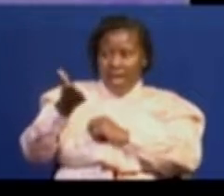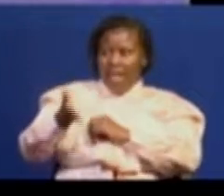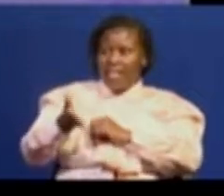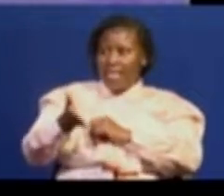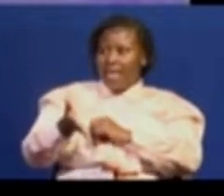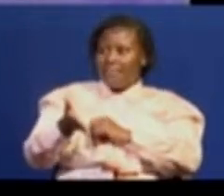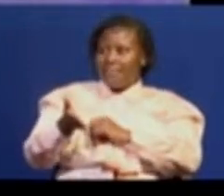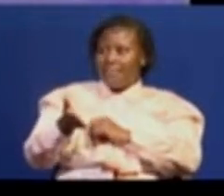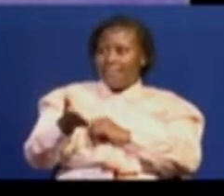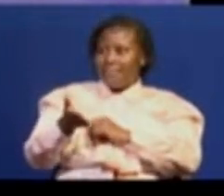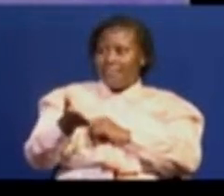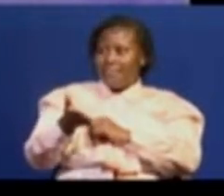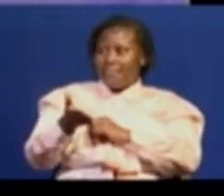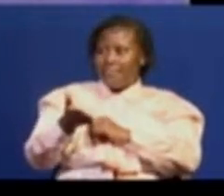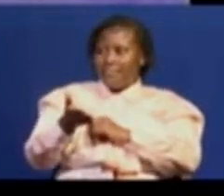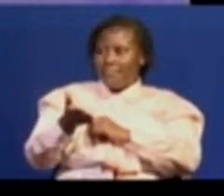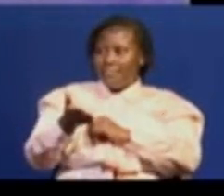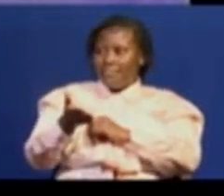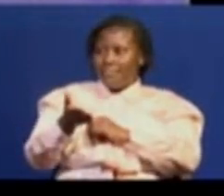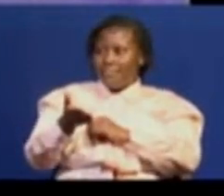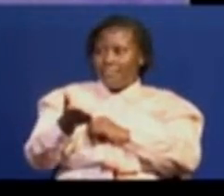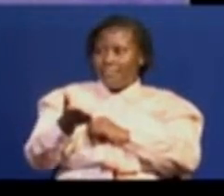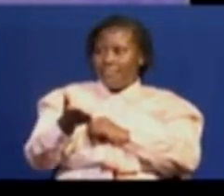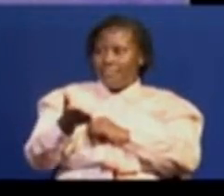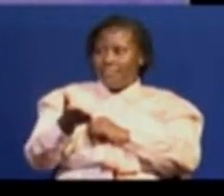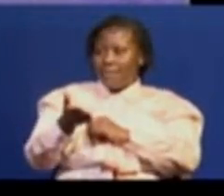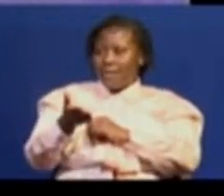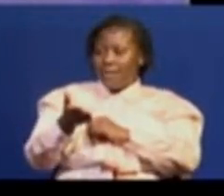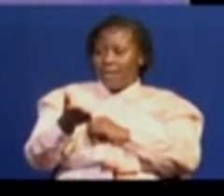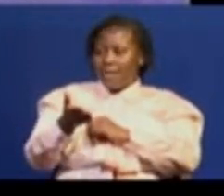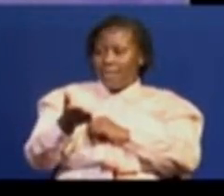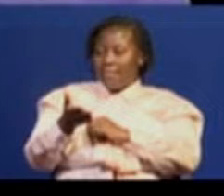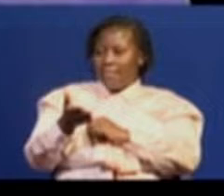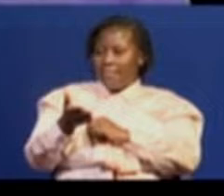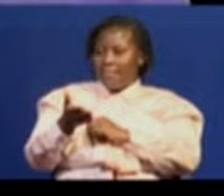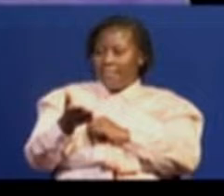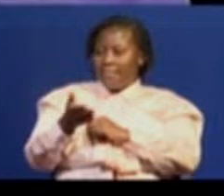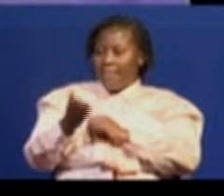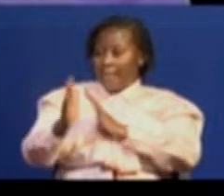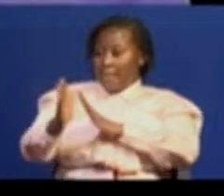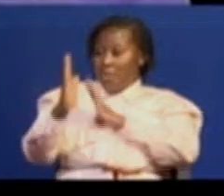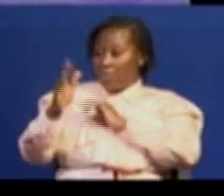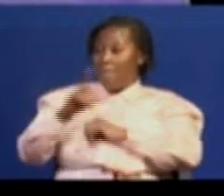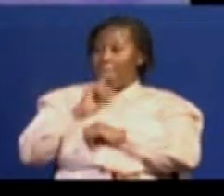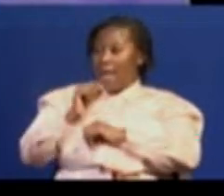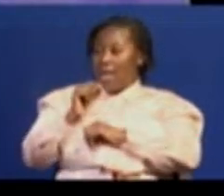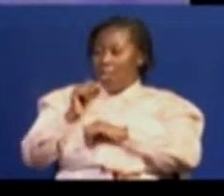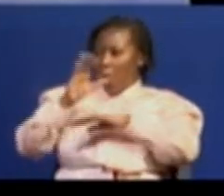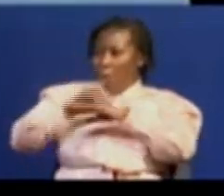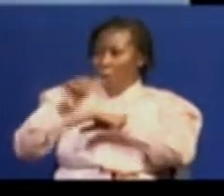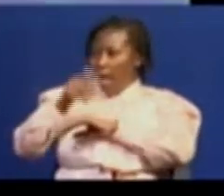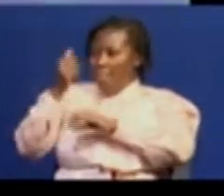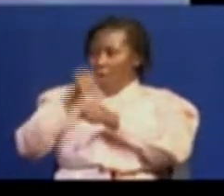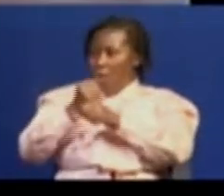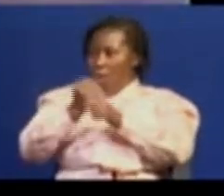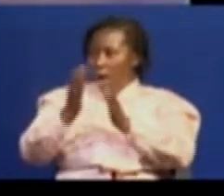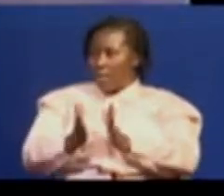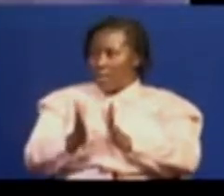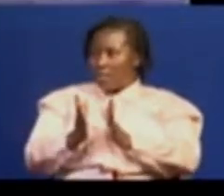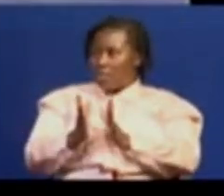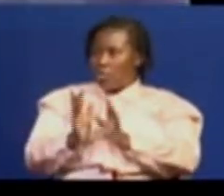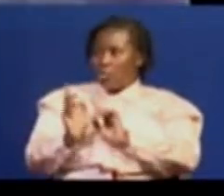fire. And it is the watchman now who has gone to call the other